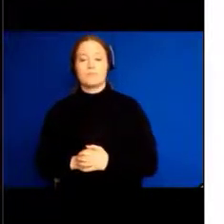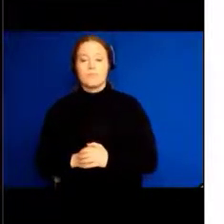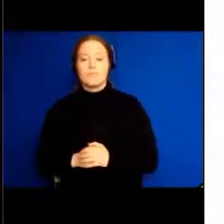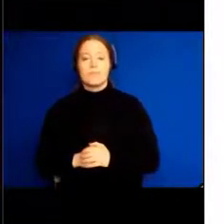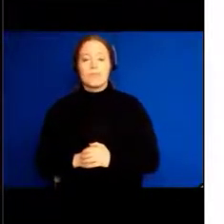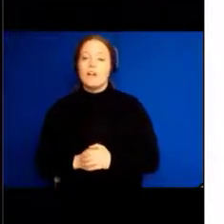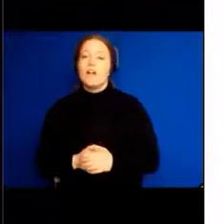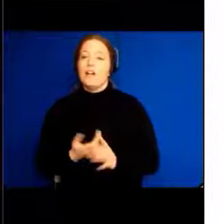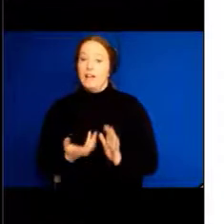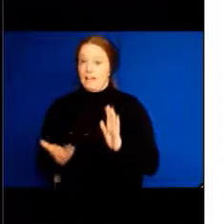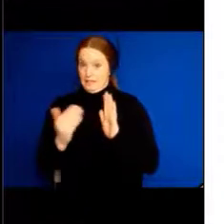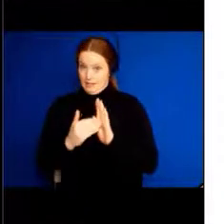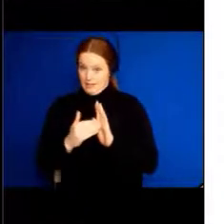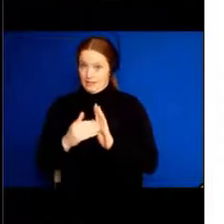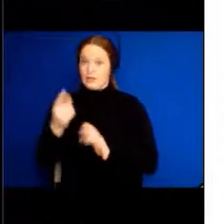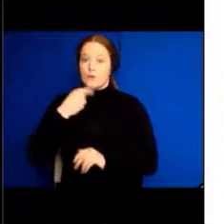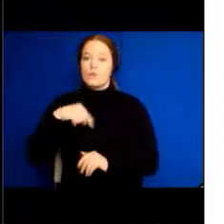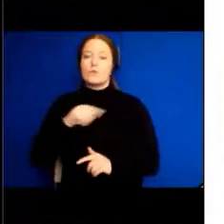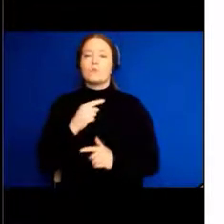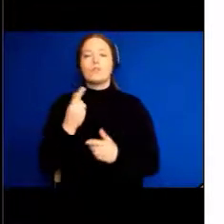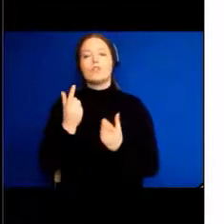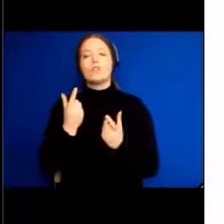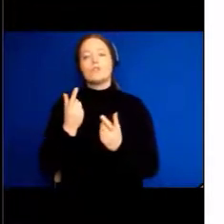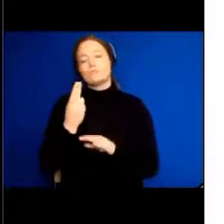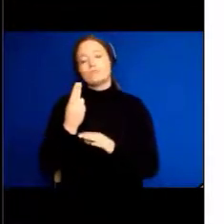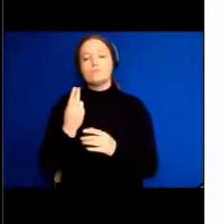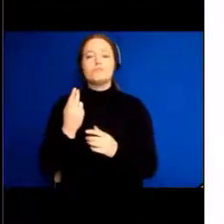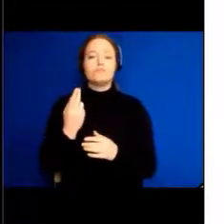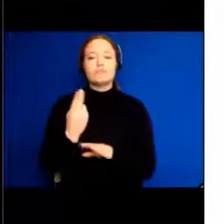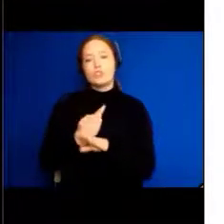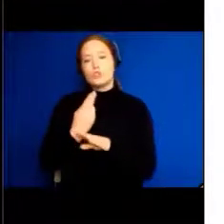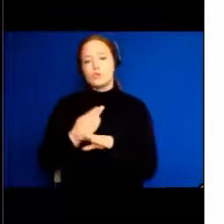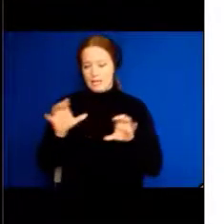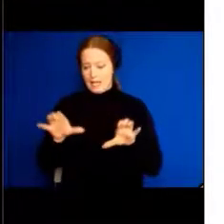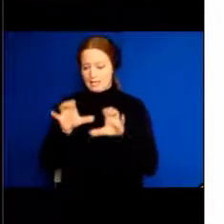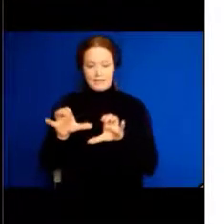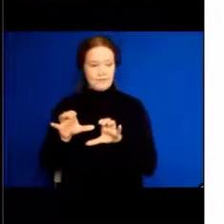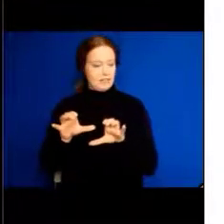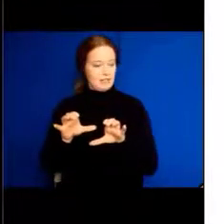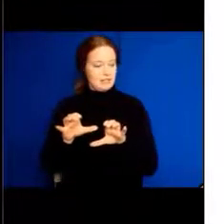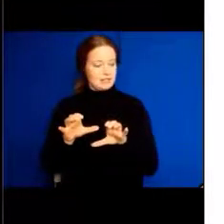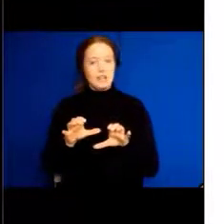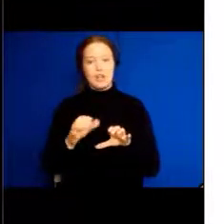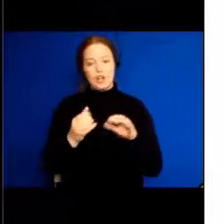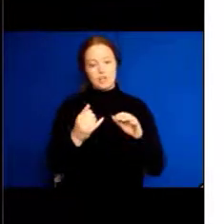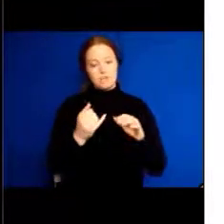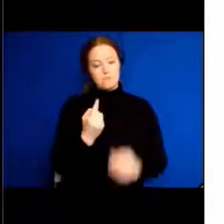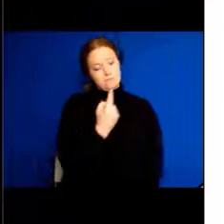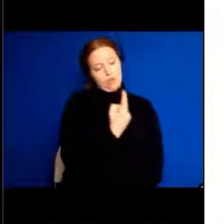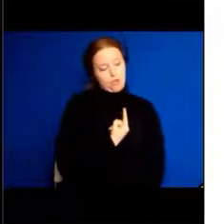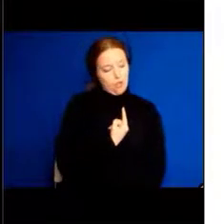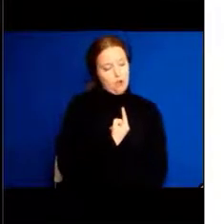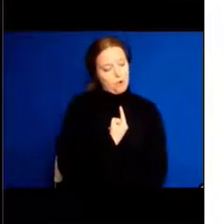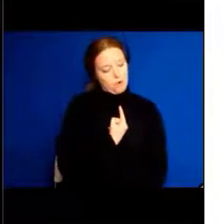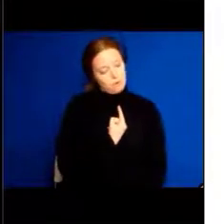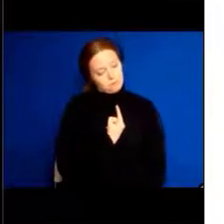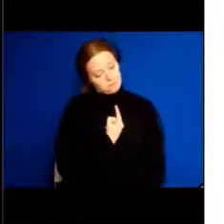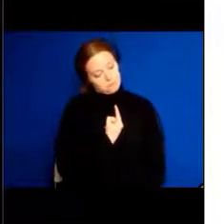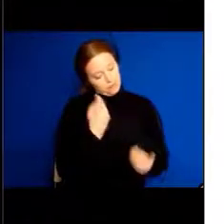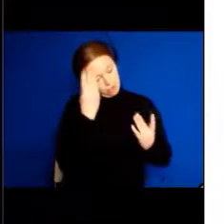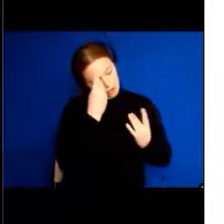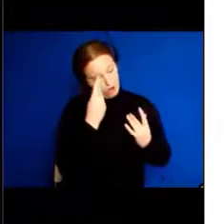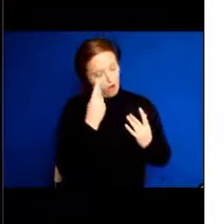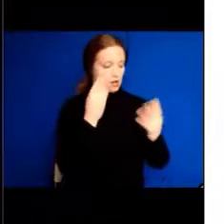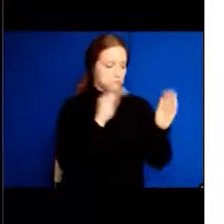tried to engage people in ways that fostered new relationships, so that it wasn't always, you know,